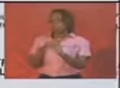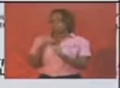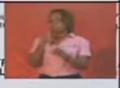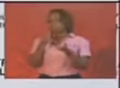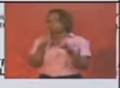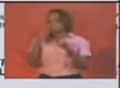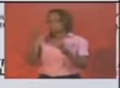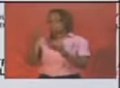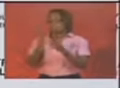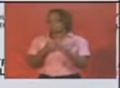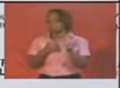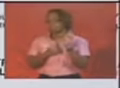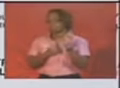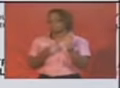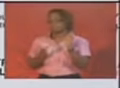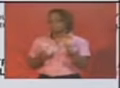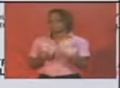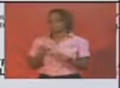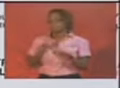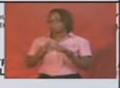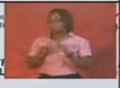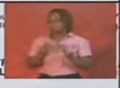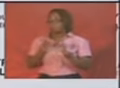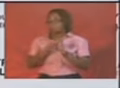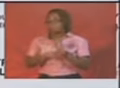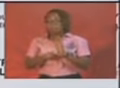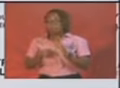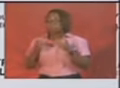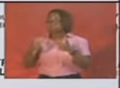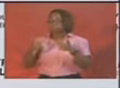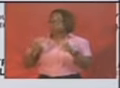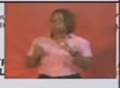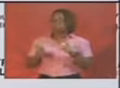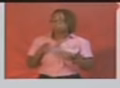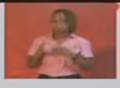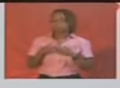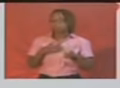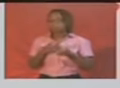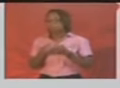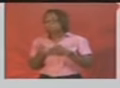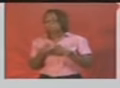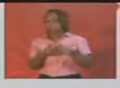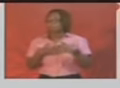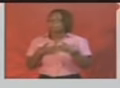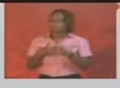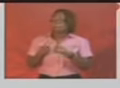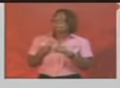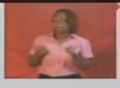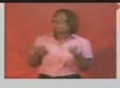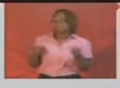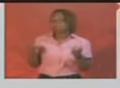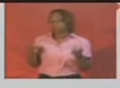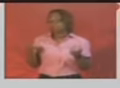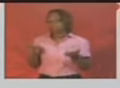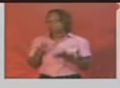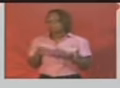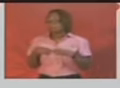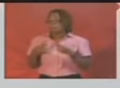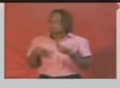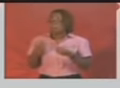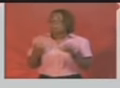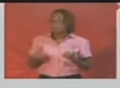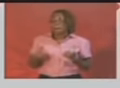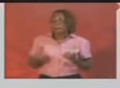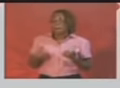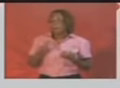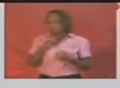Okay, so with regards to the vaccine regulation, so the reason the World Health Organization would go through this rigorous process is to ensure the